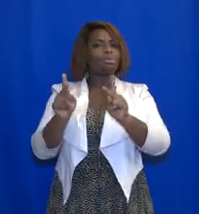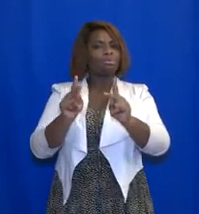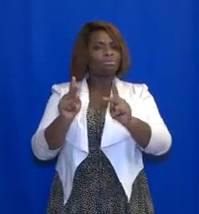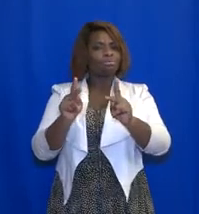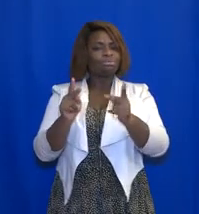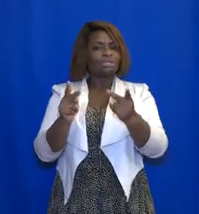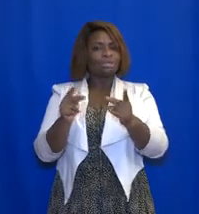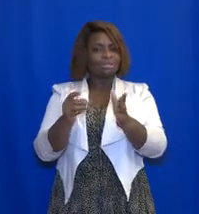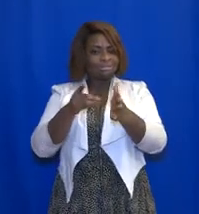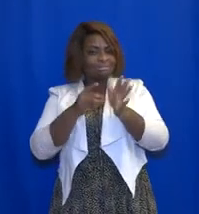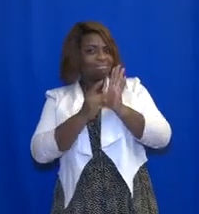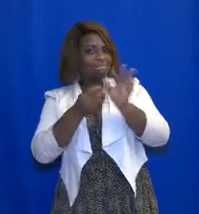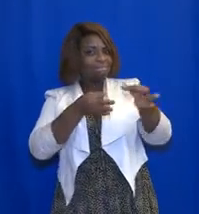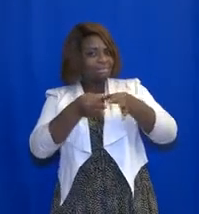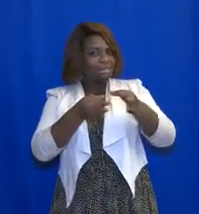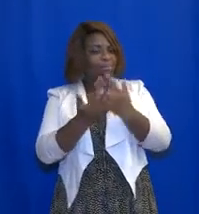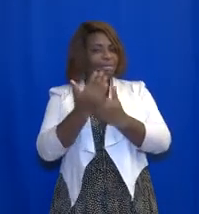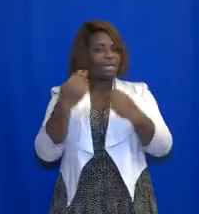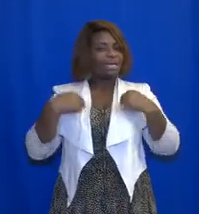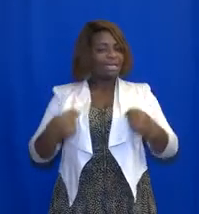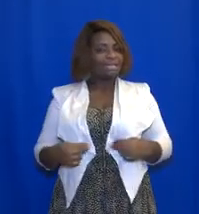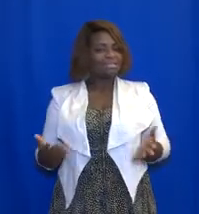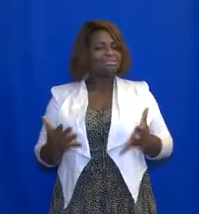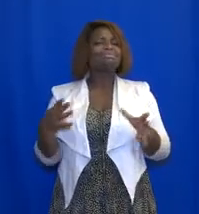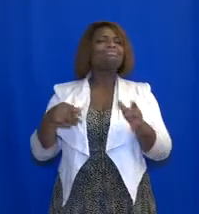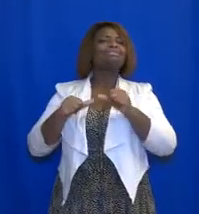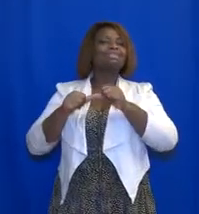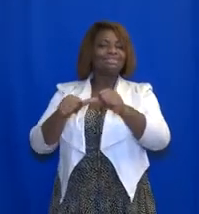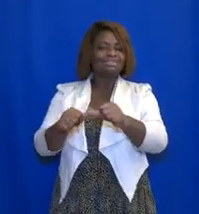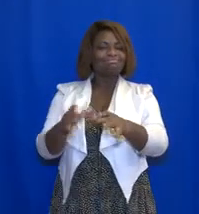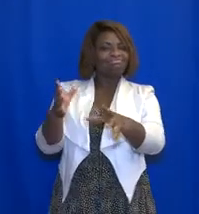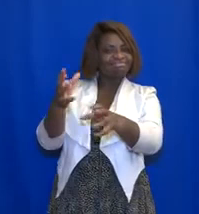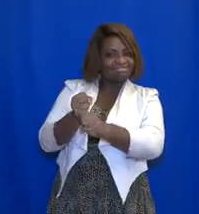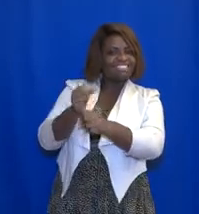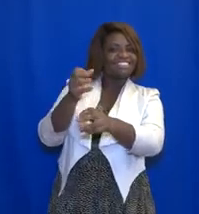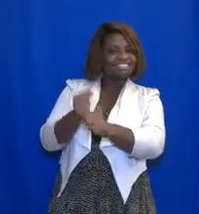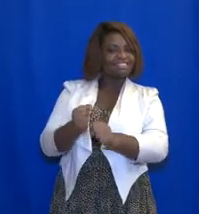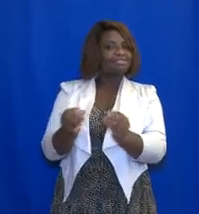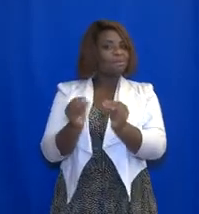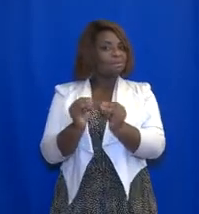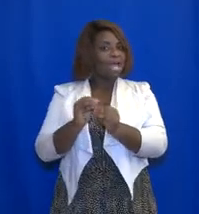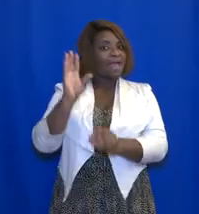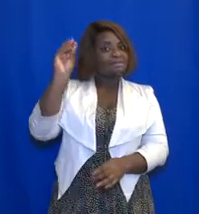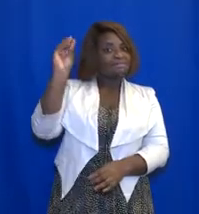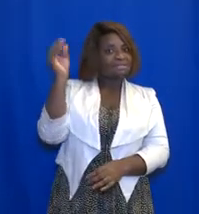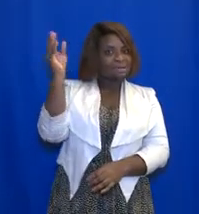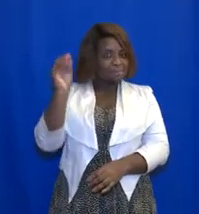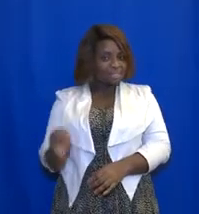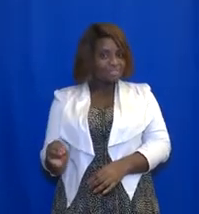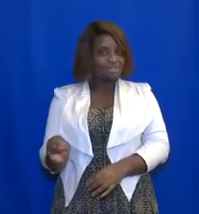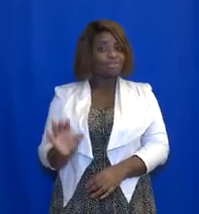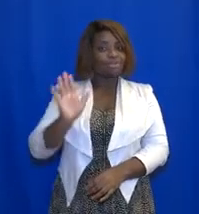defined by the Ministry of Health, will continue to receive the additional allowance of 50% of